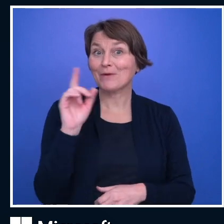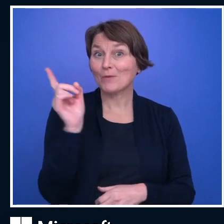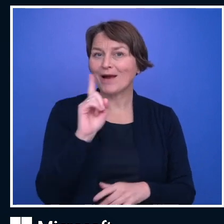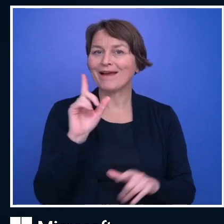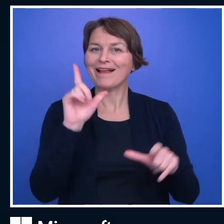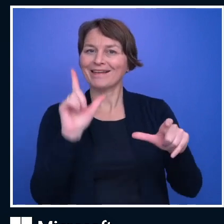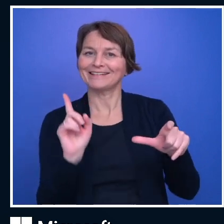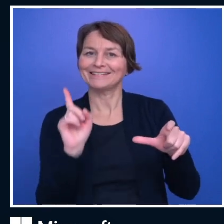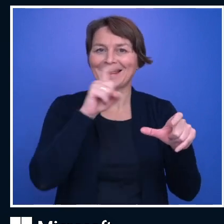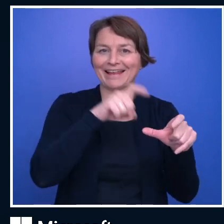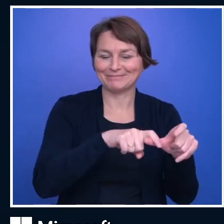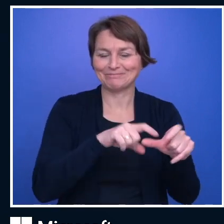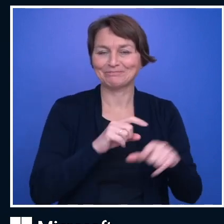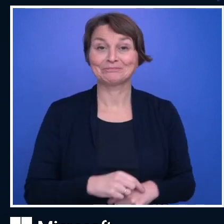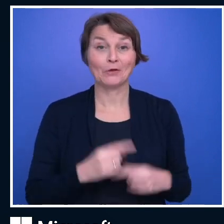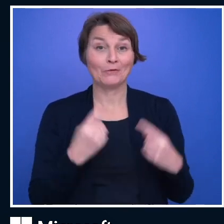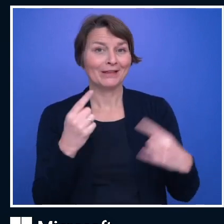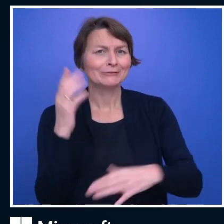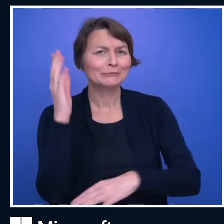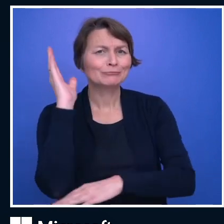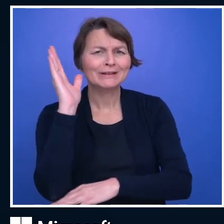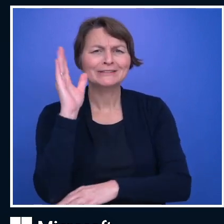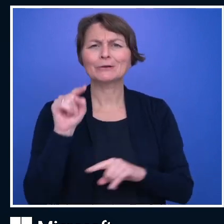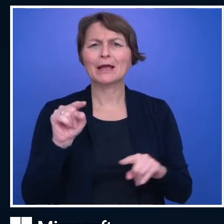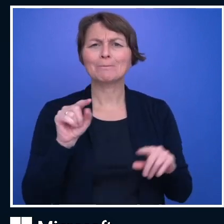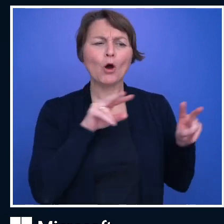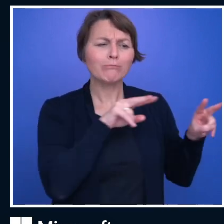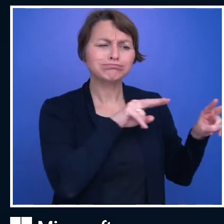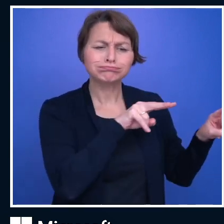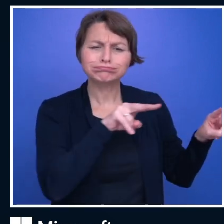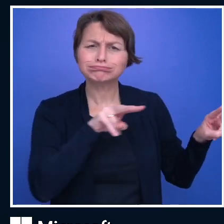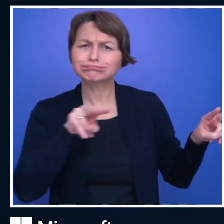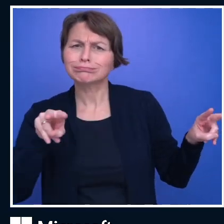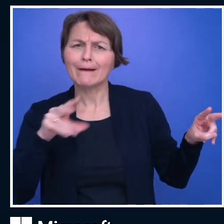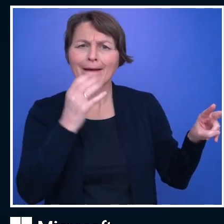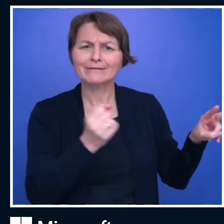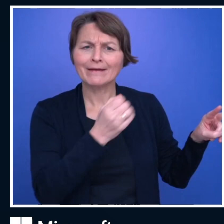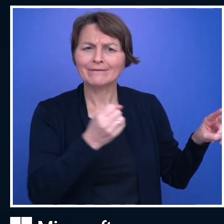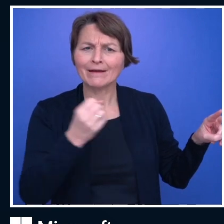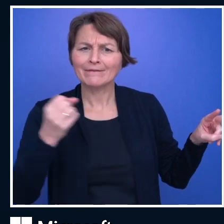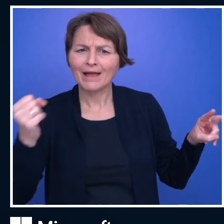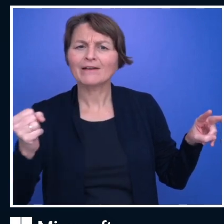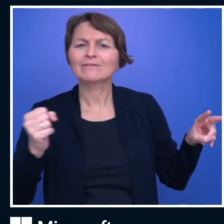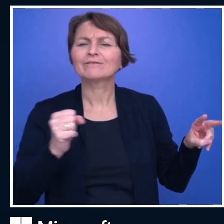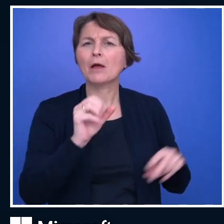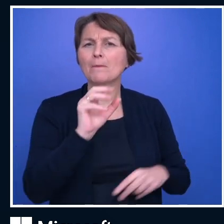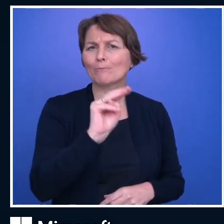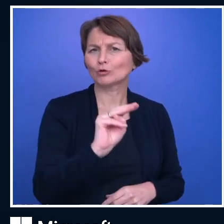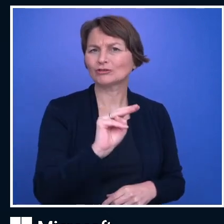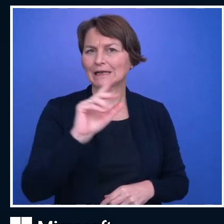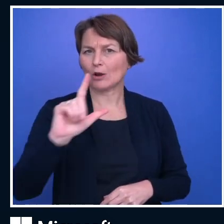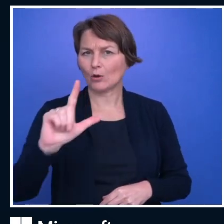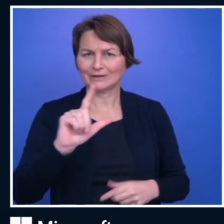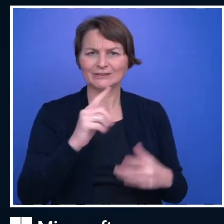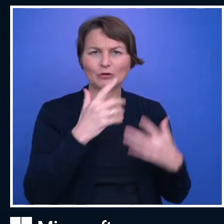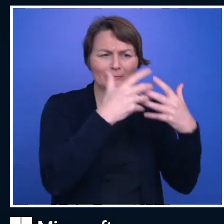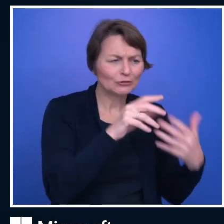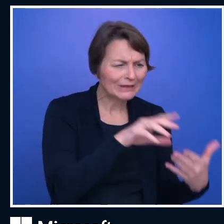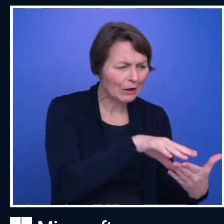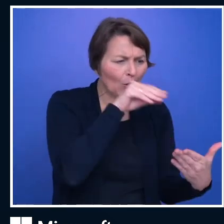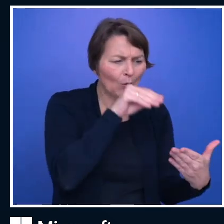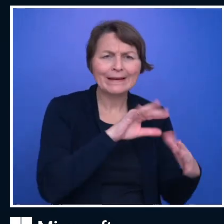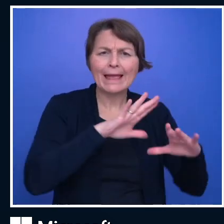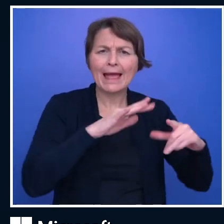just about an overview of the famous machine learning algorithms that you would need to kind of start off in the path